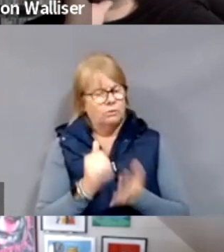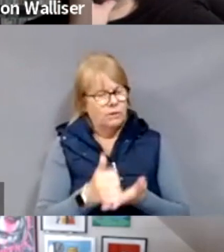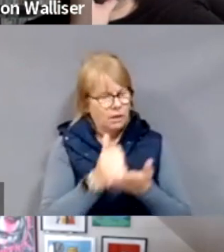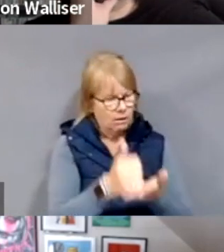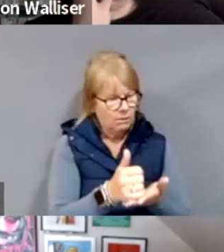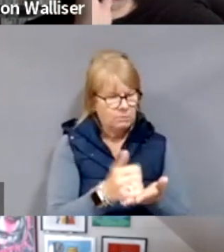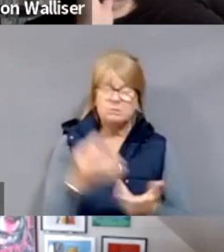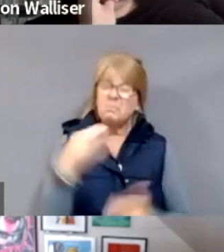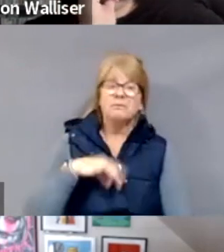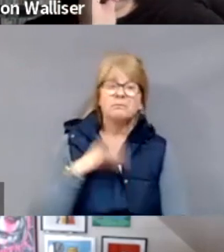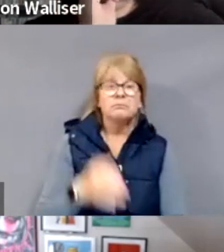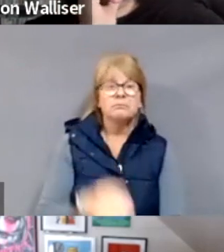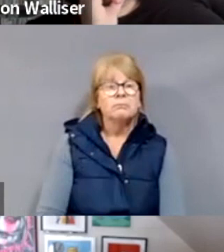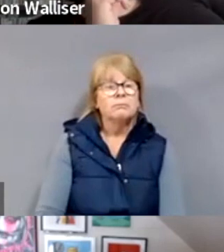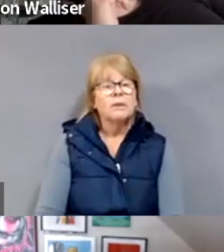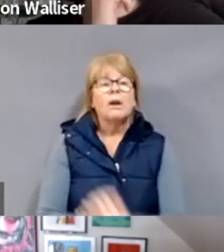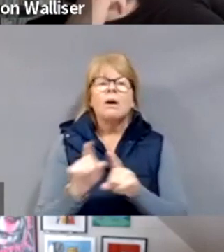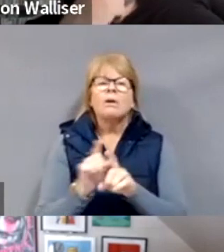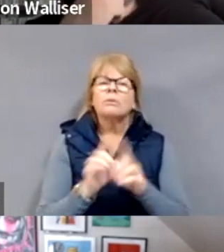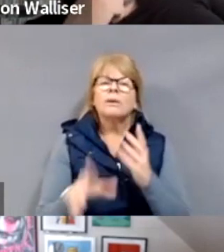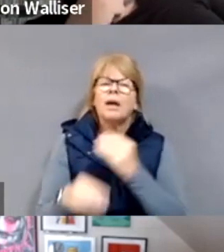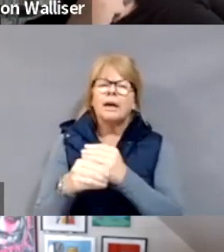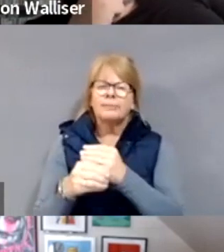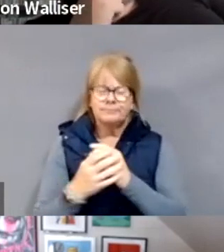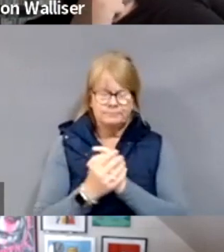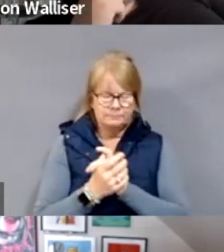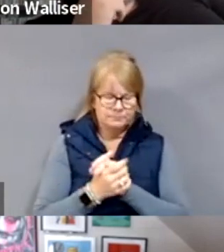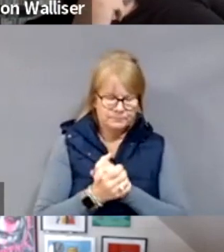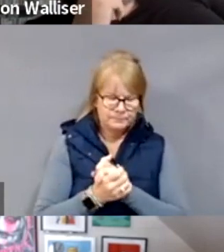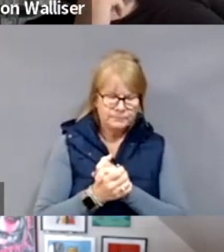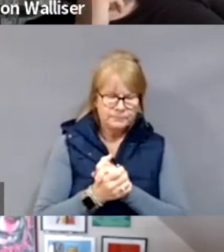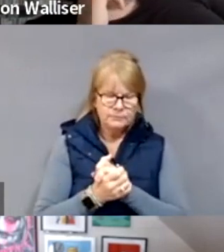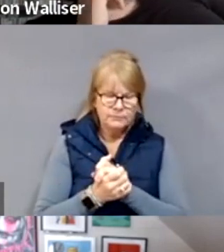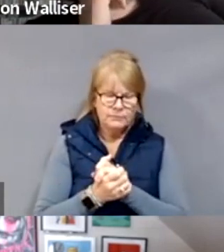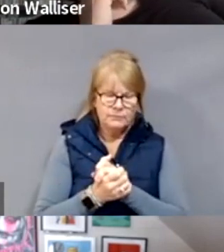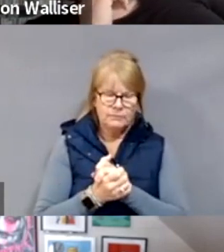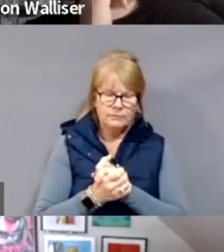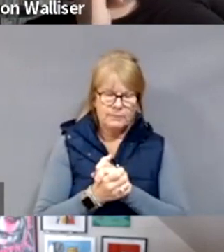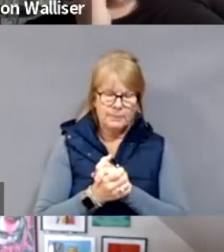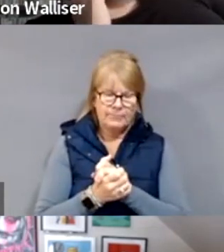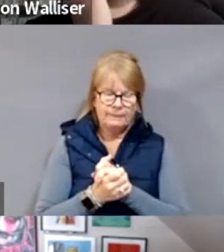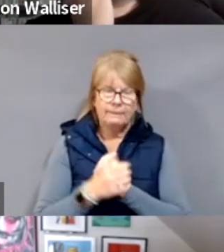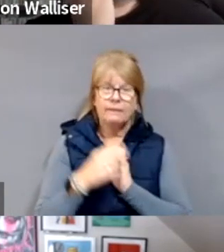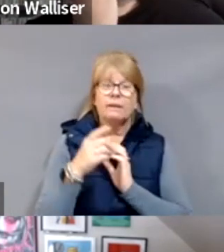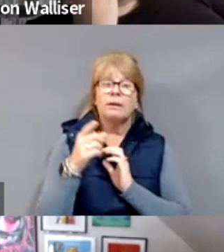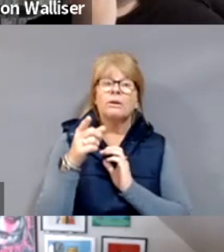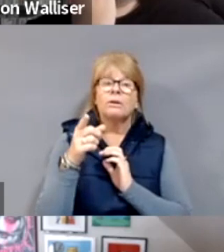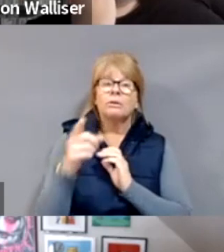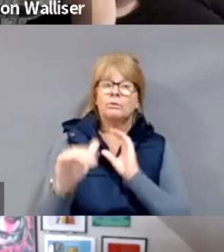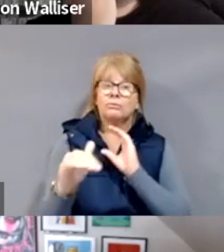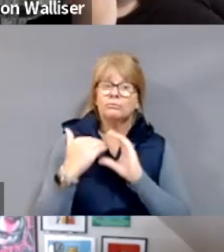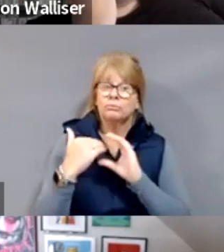really beneficial. And then the other thing I want to say is that, you know, when you send your play, and this can